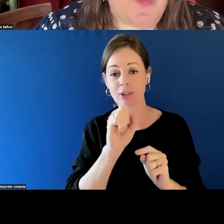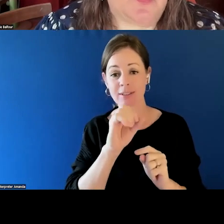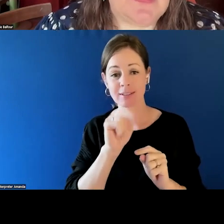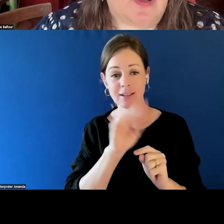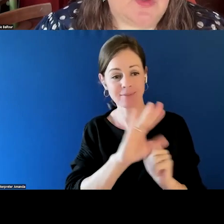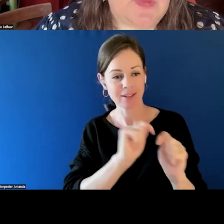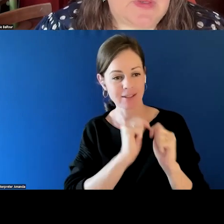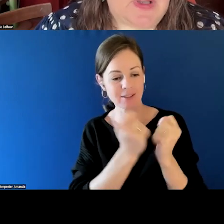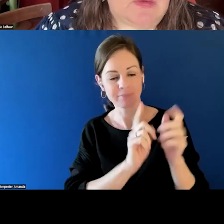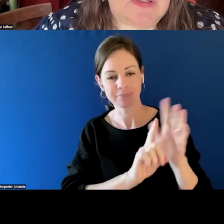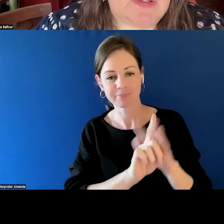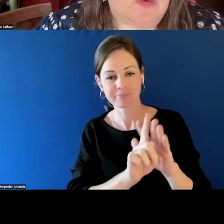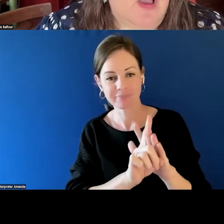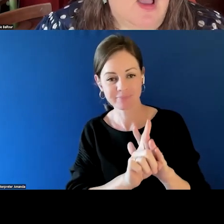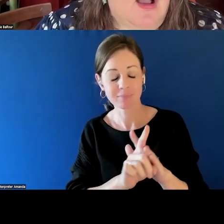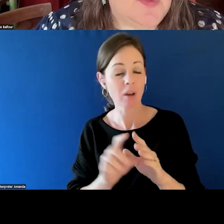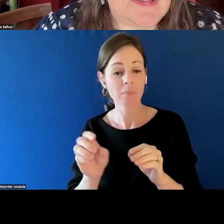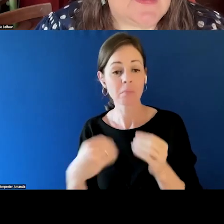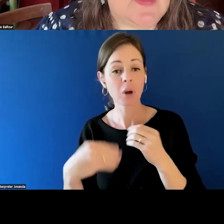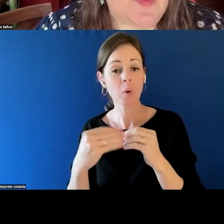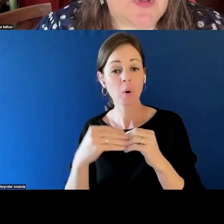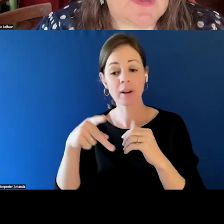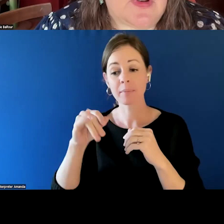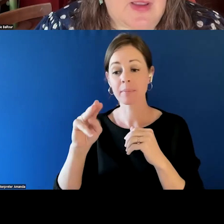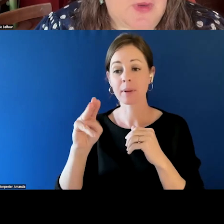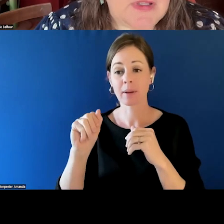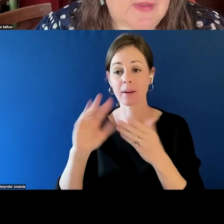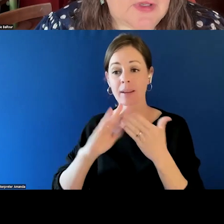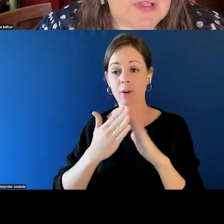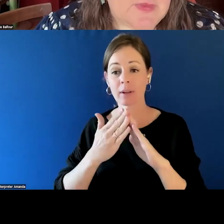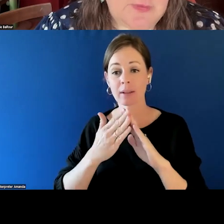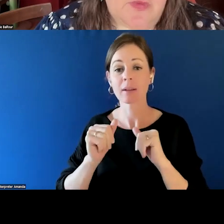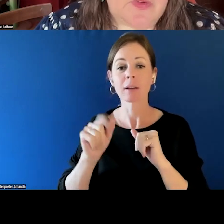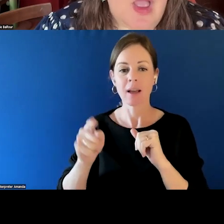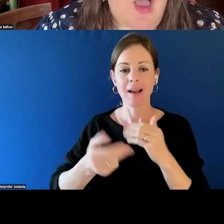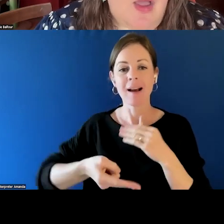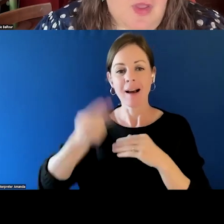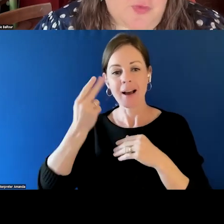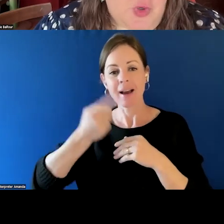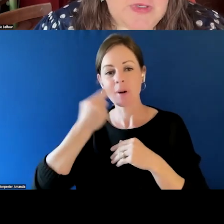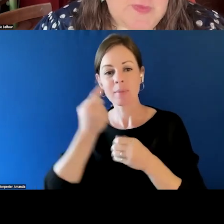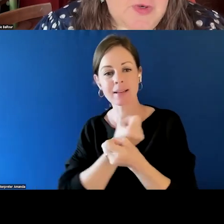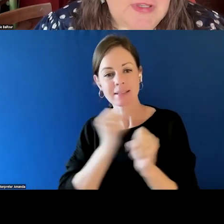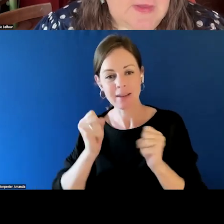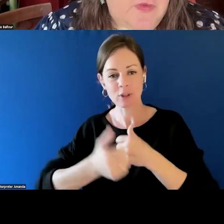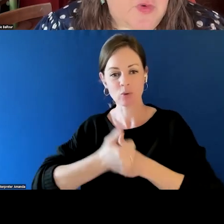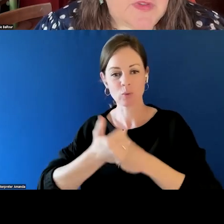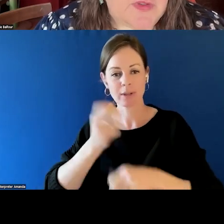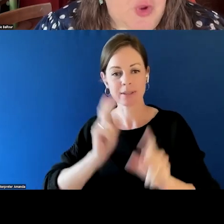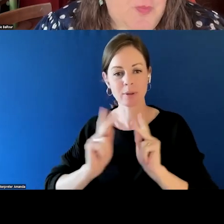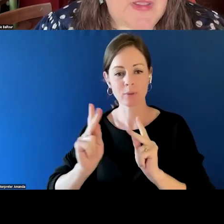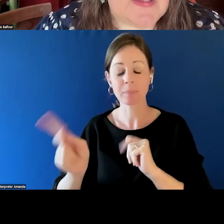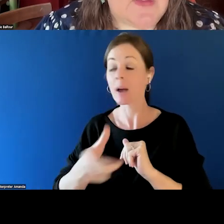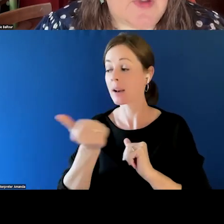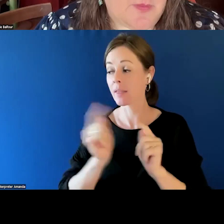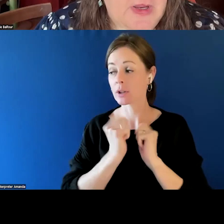there's some other ones also in Pima County. So Jason's team focuses on high public safety risk people. There's another co-responder team that focuses